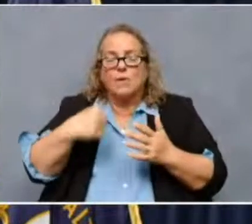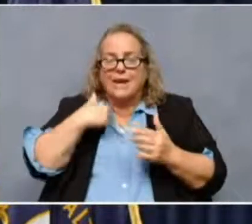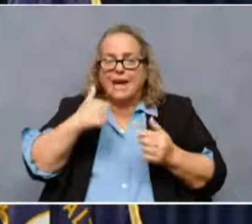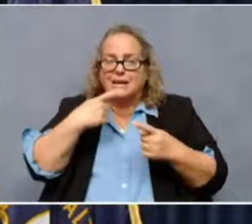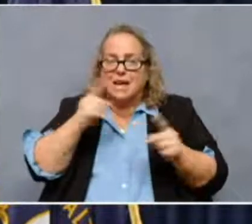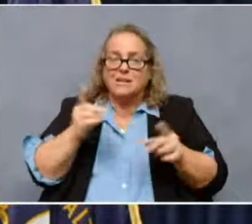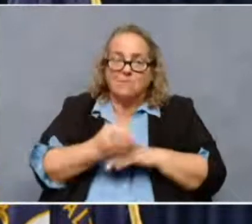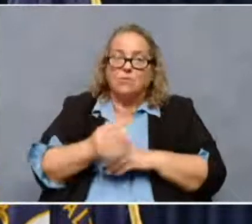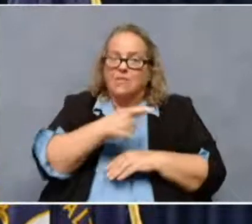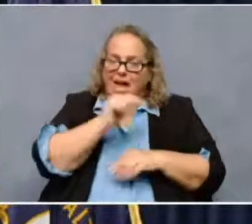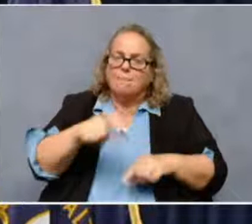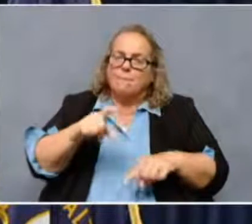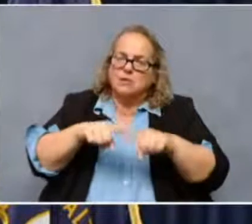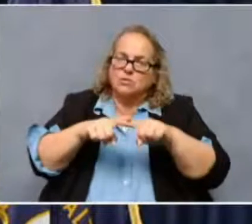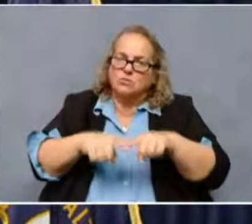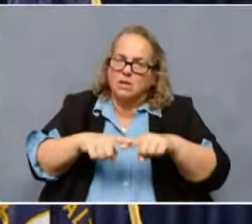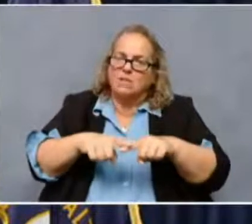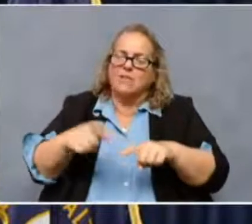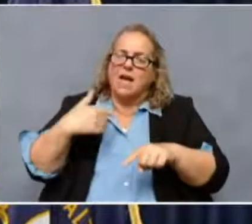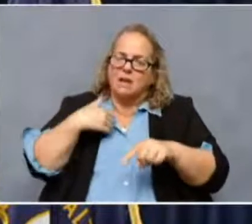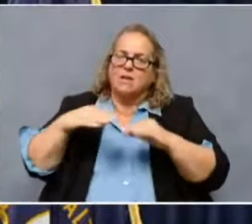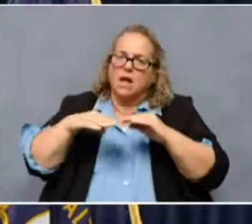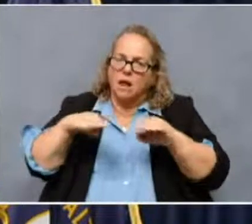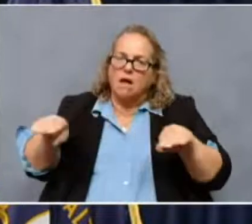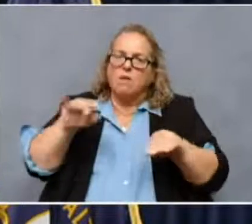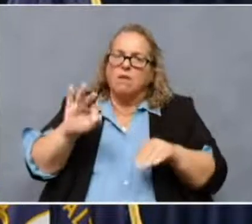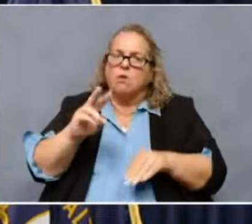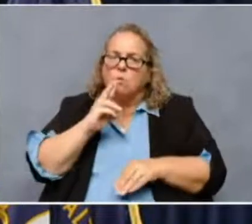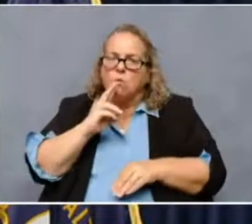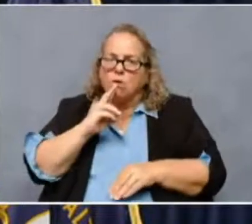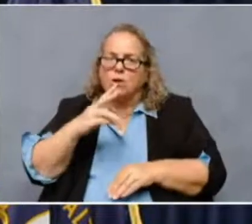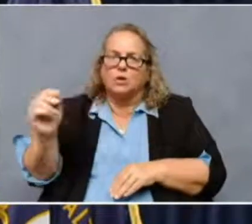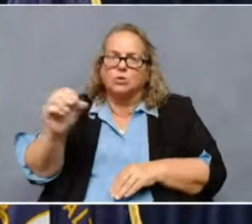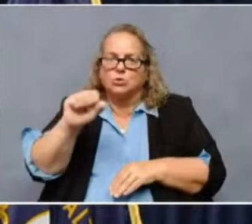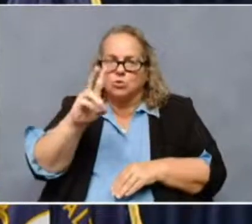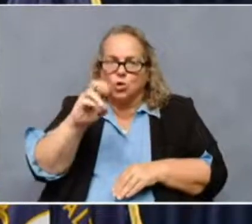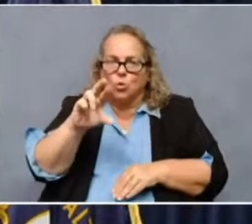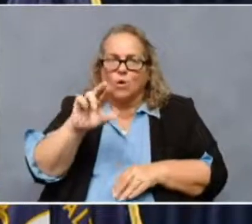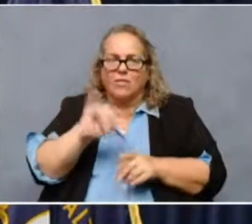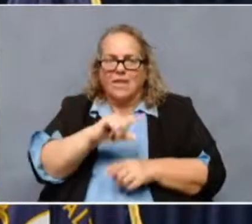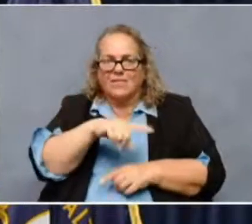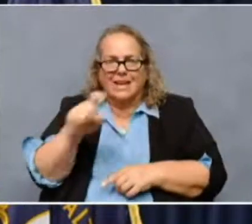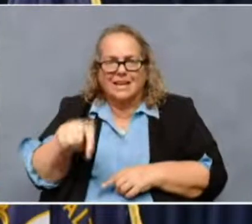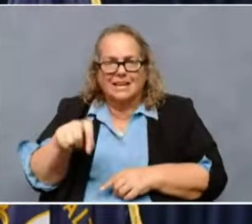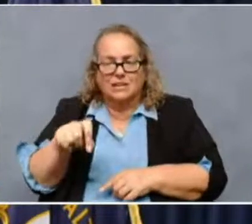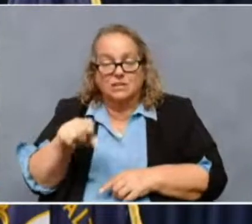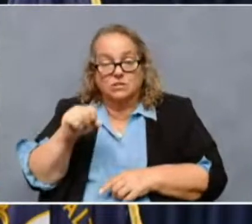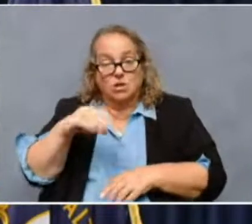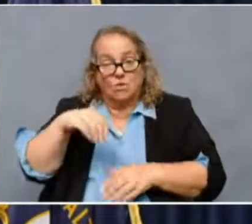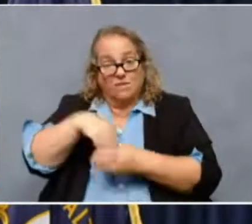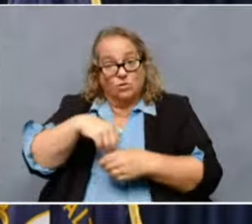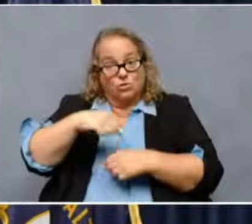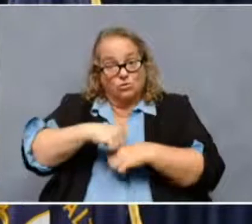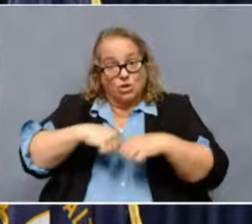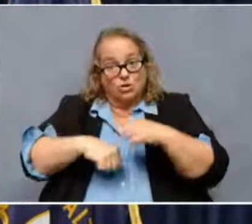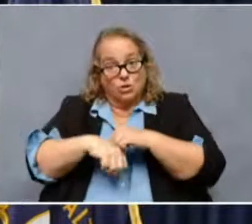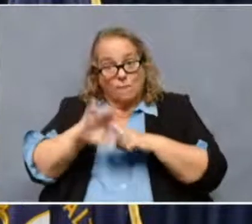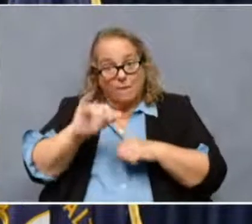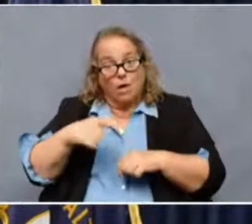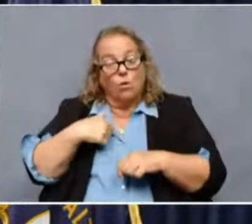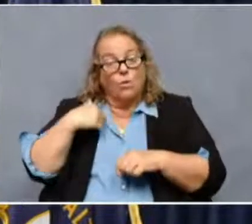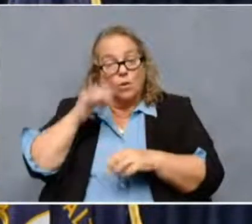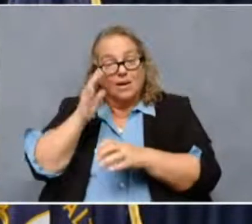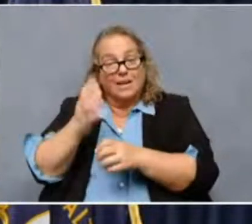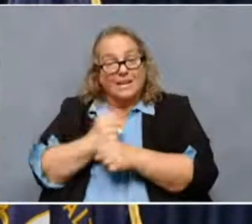be the level of water and sewer that they need. So in the infrastructure bill, we get $647